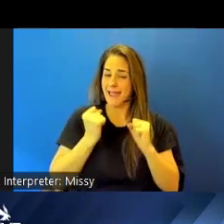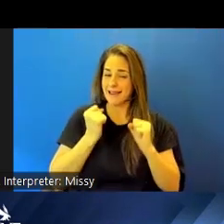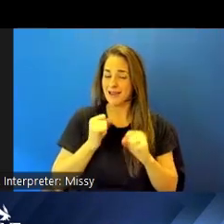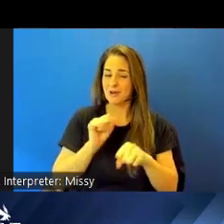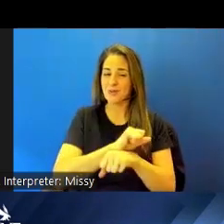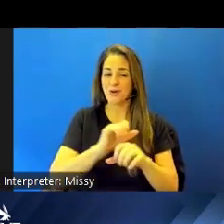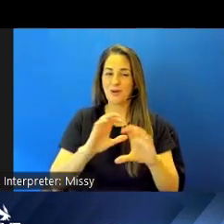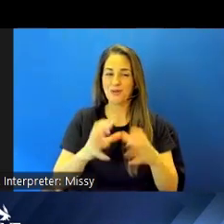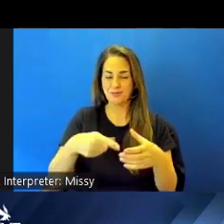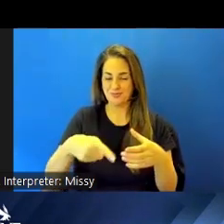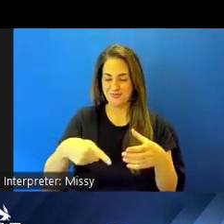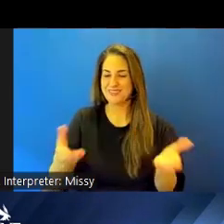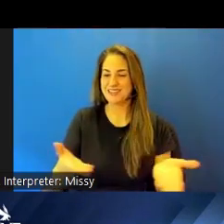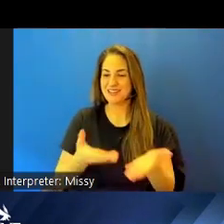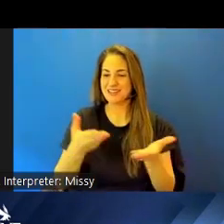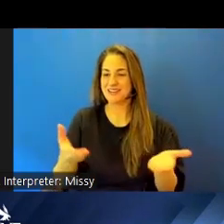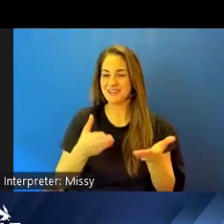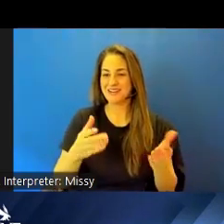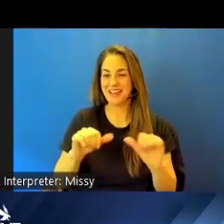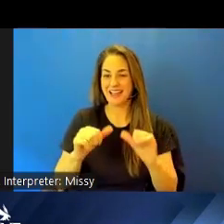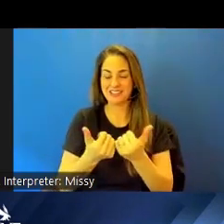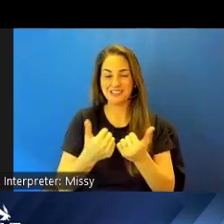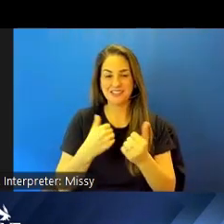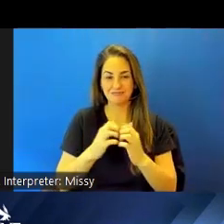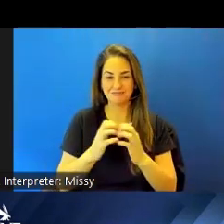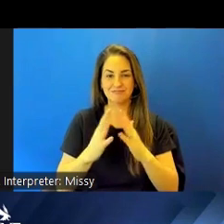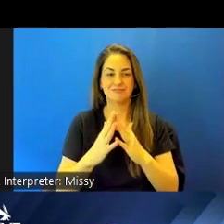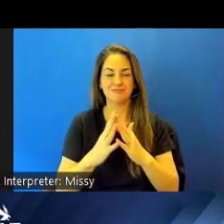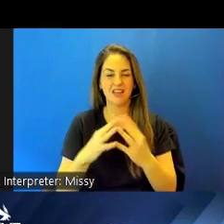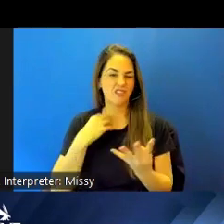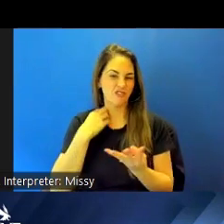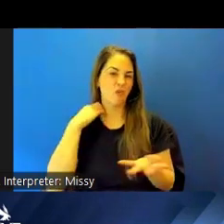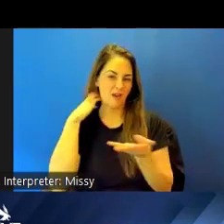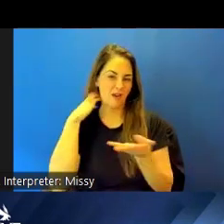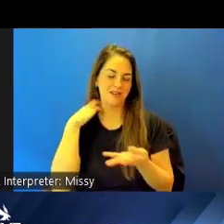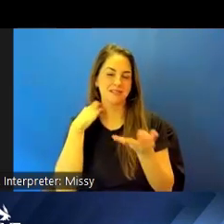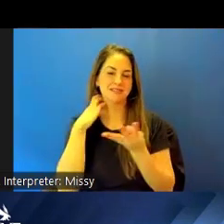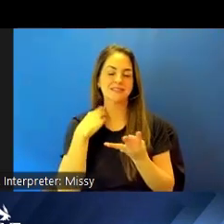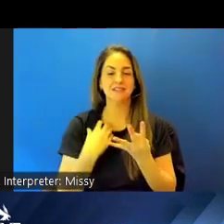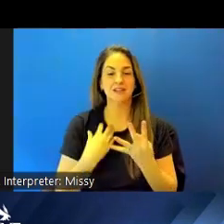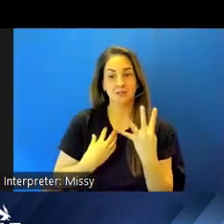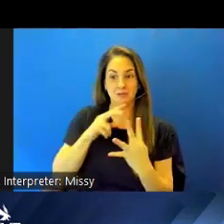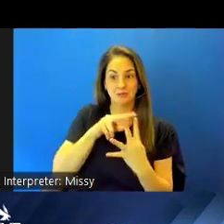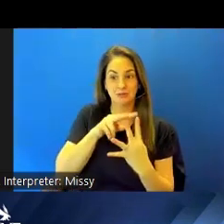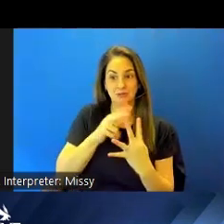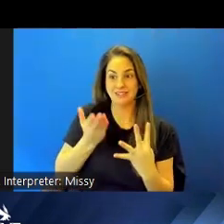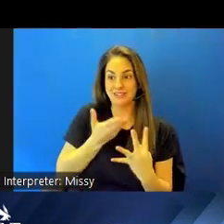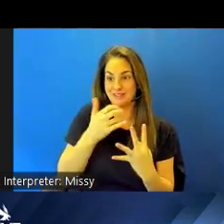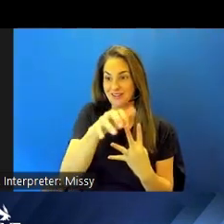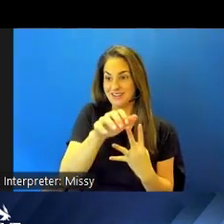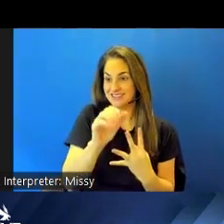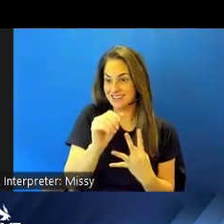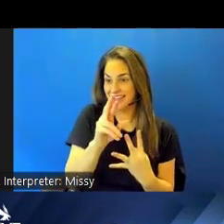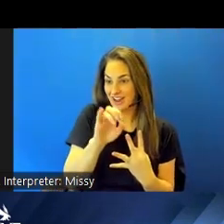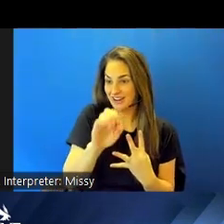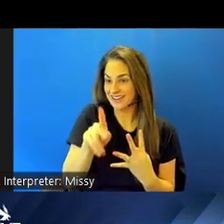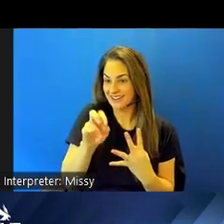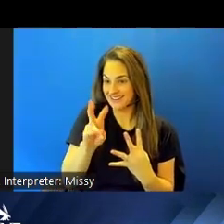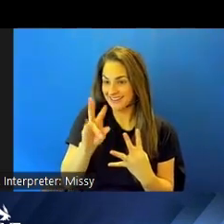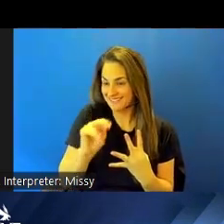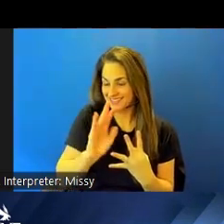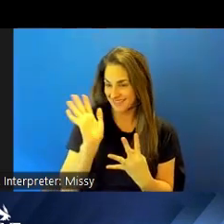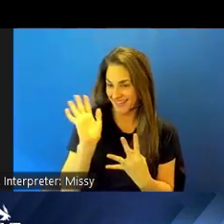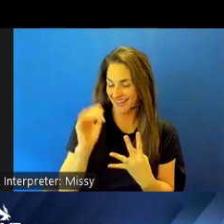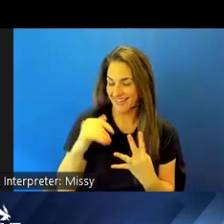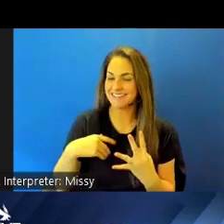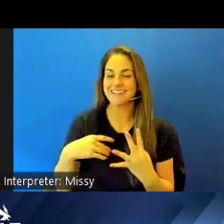group formed here at our agency. There's four of us. Two are in the audience. Hi, Carrie and Kevin.